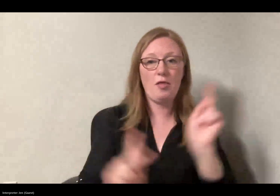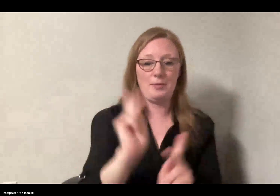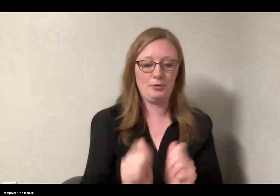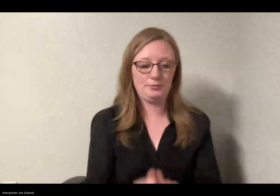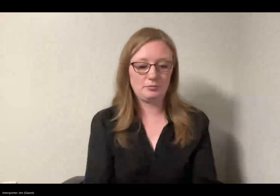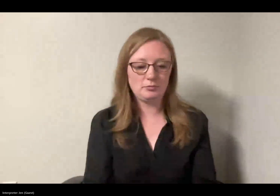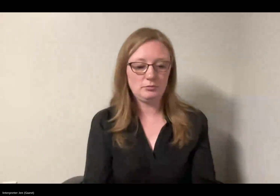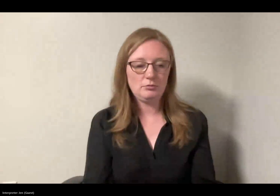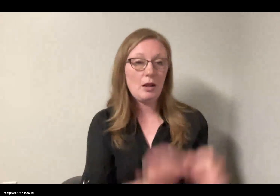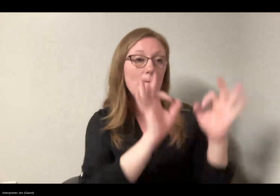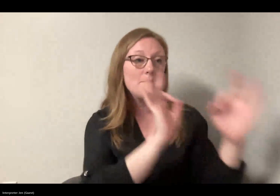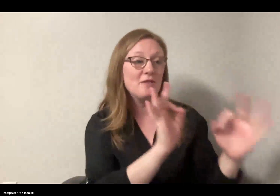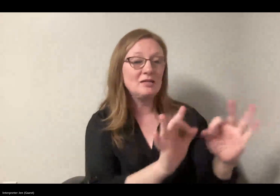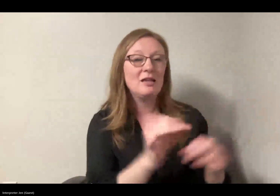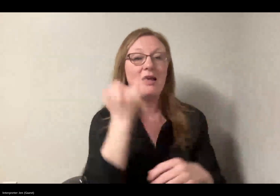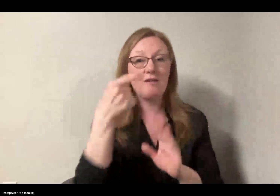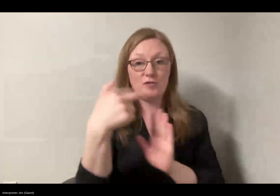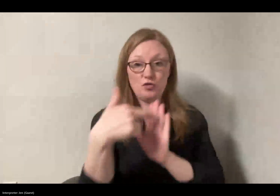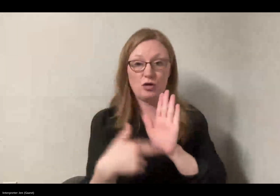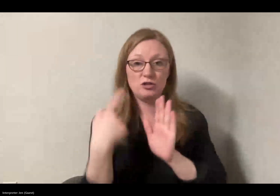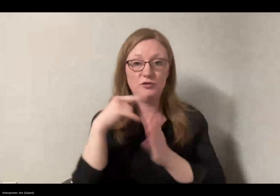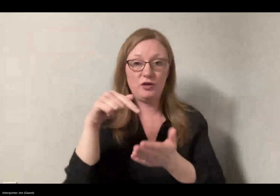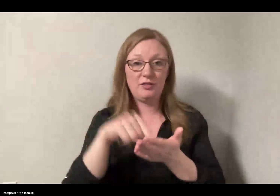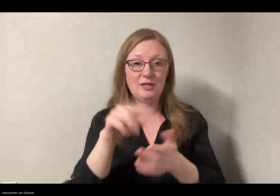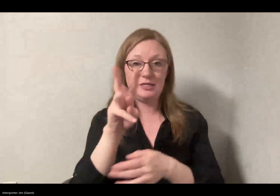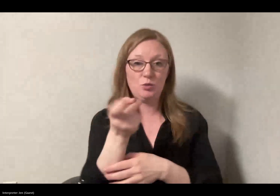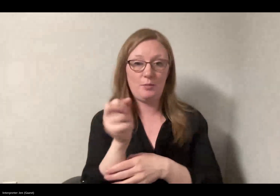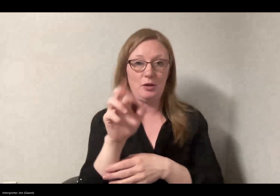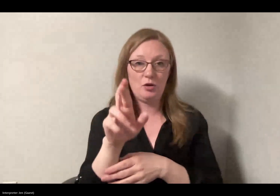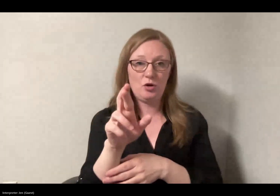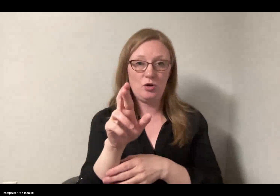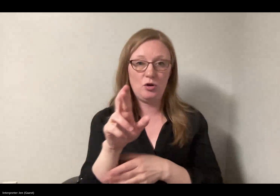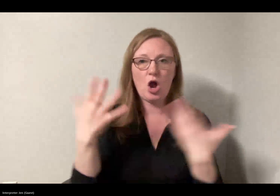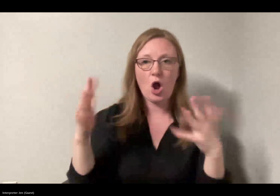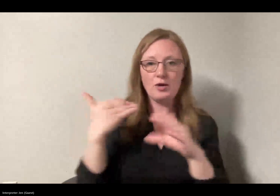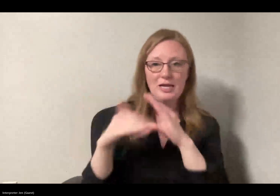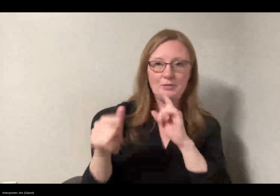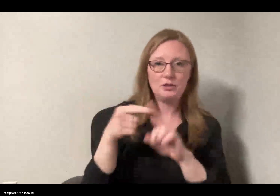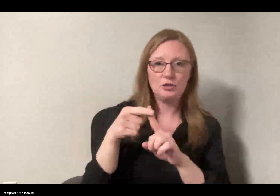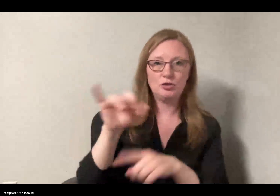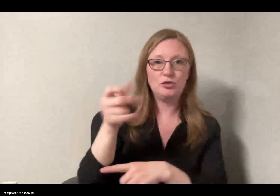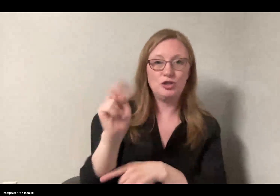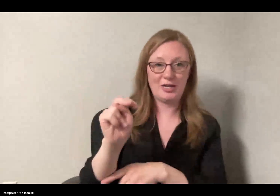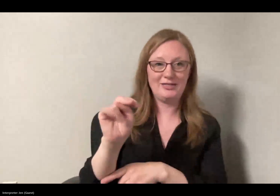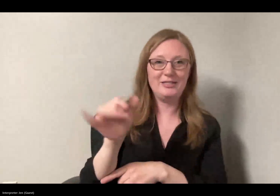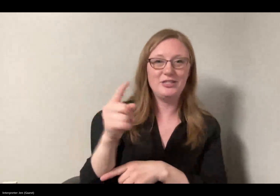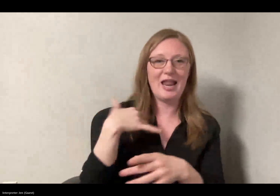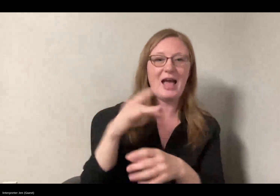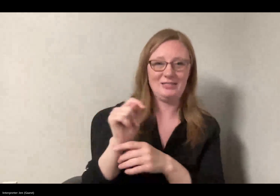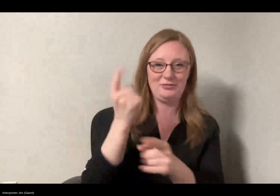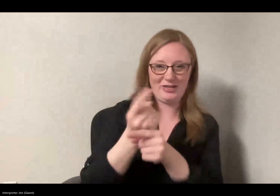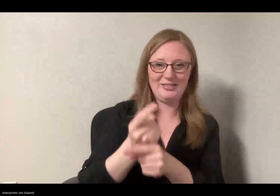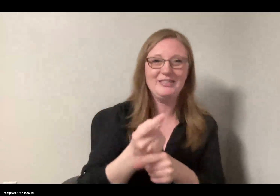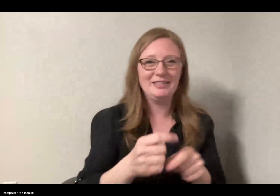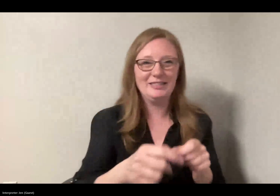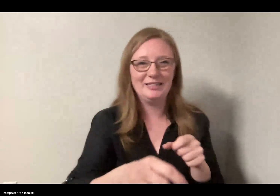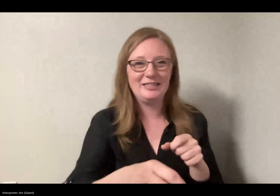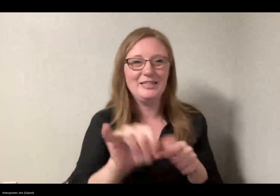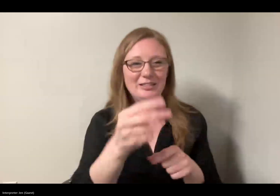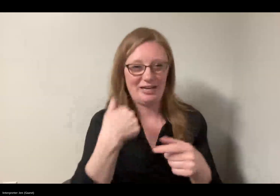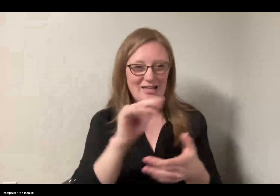Yeah, perfect. And if you registered for this webinar, you'll. Or actually, I emailed it to Jen. Jen's got it, right?